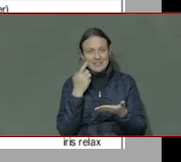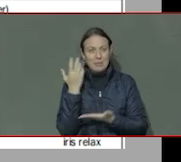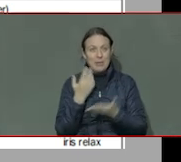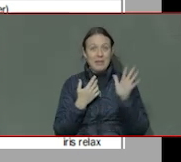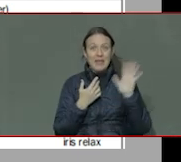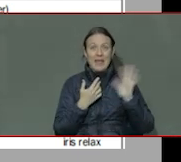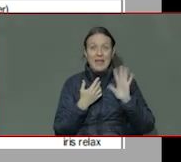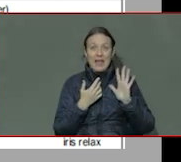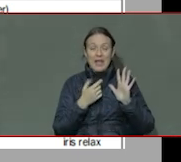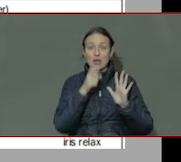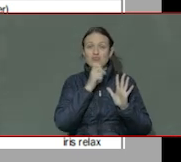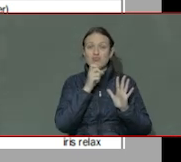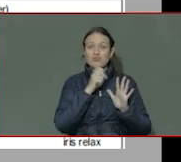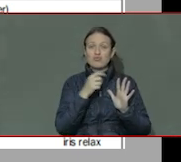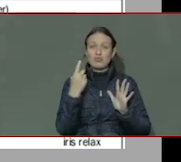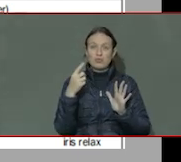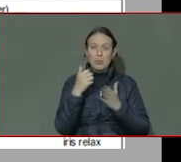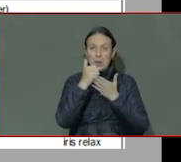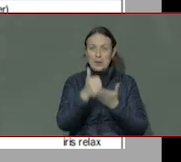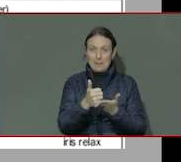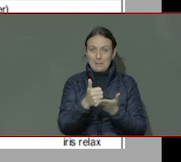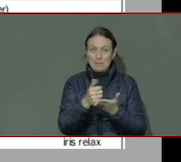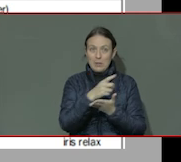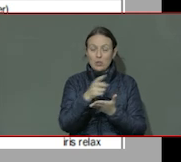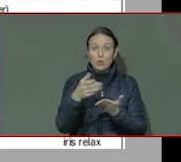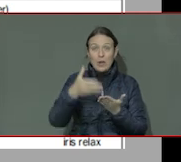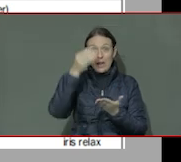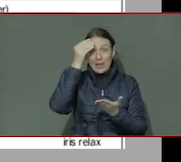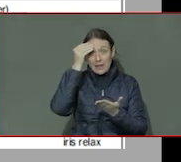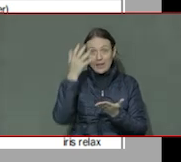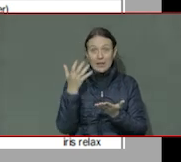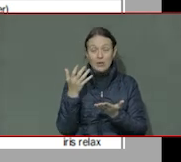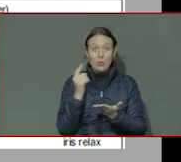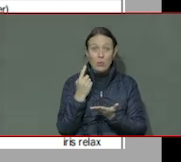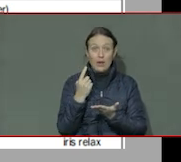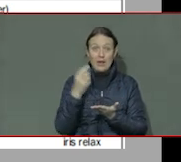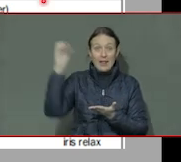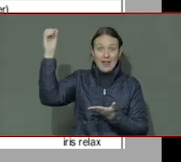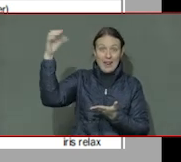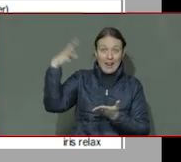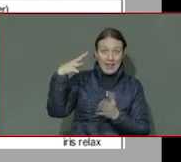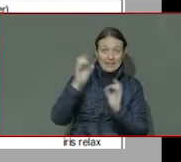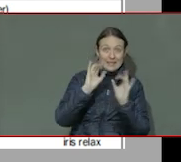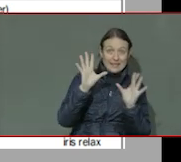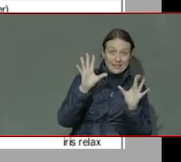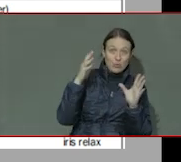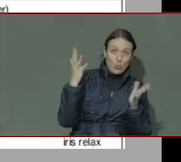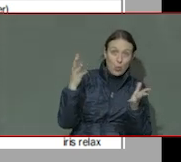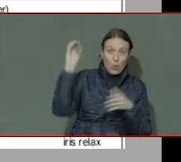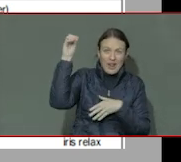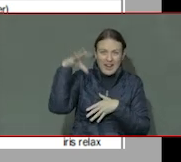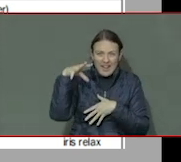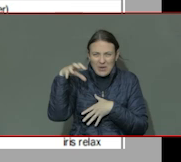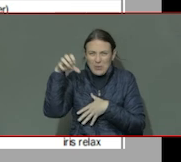hand. And always remember, grade 12, you only learn one of the bright light or dim light.